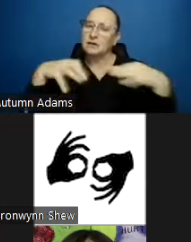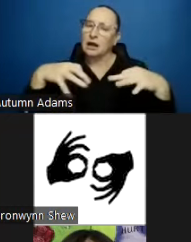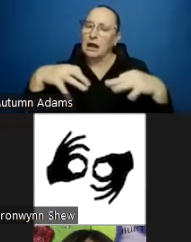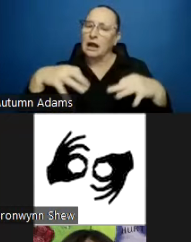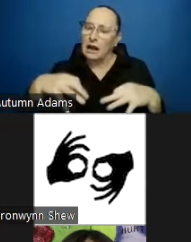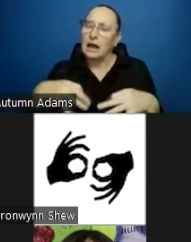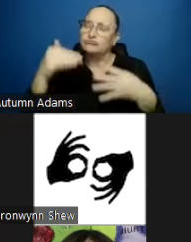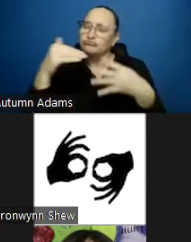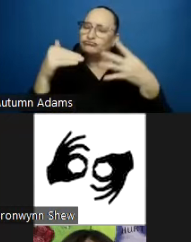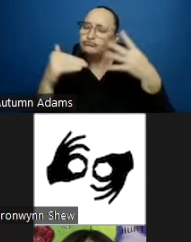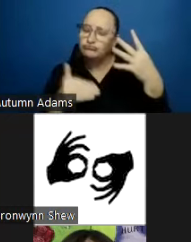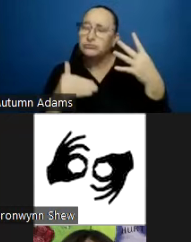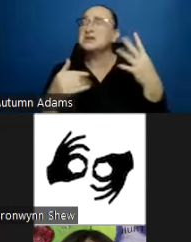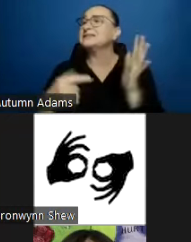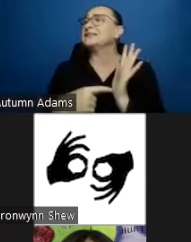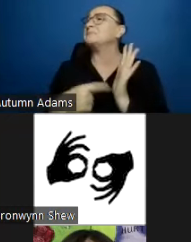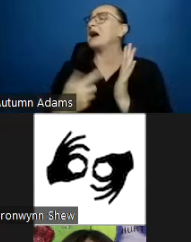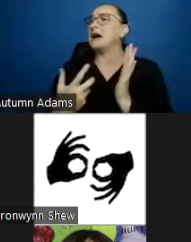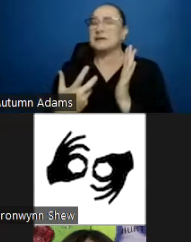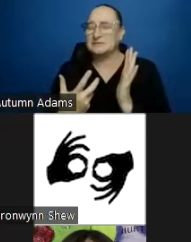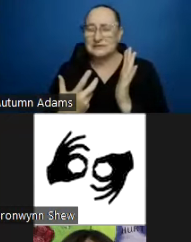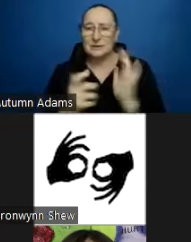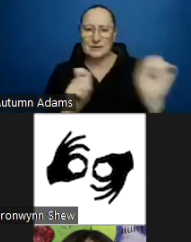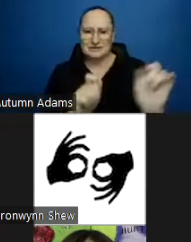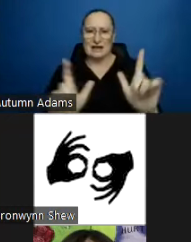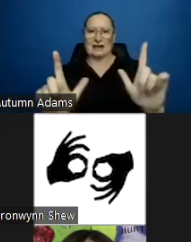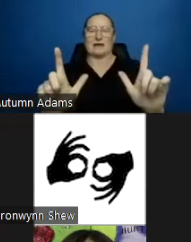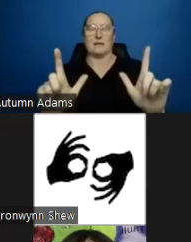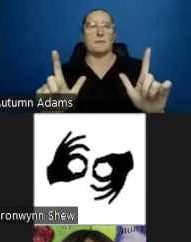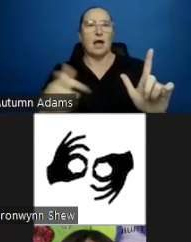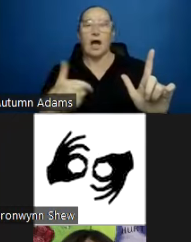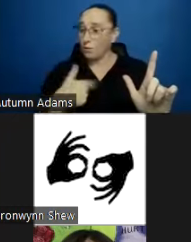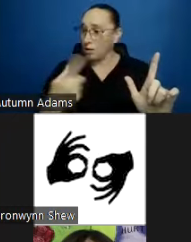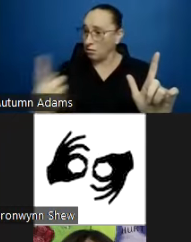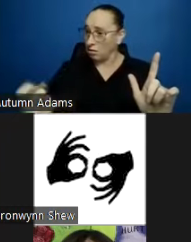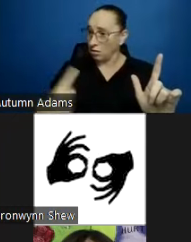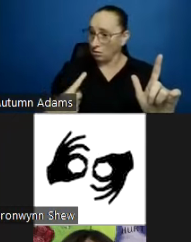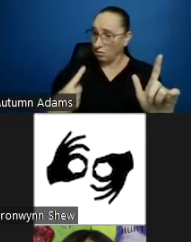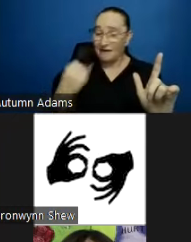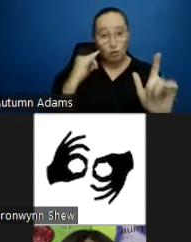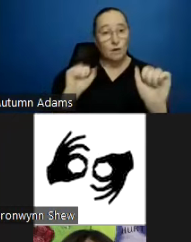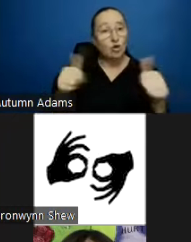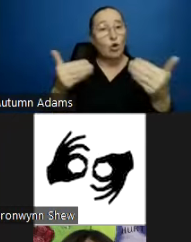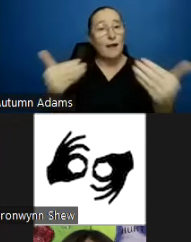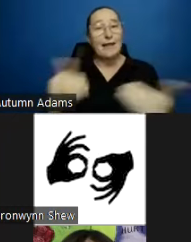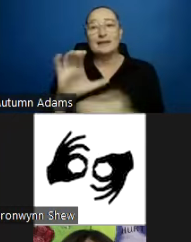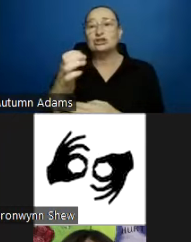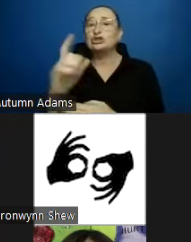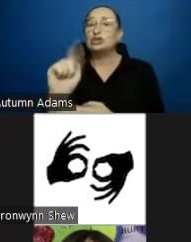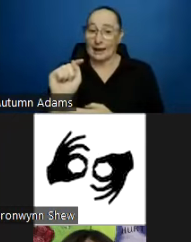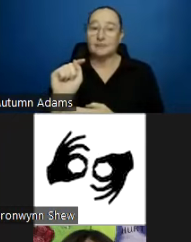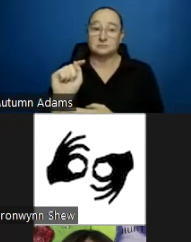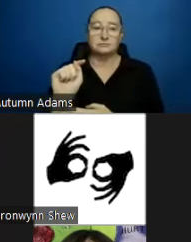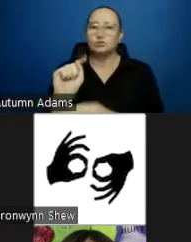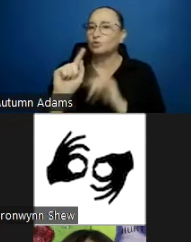sometimes you might, a slide will come up and I will ask a question. So if you could go ahead and use the chat feature to answer, that